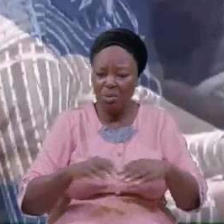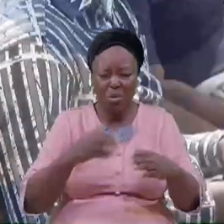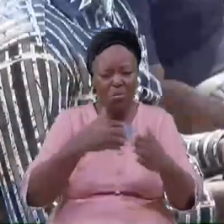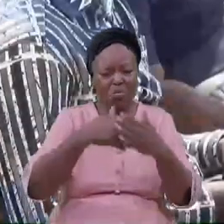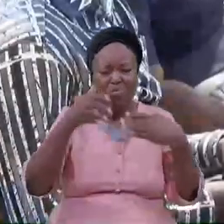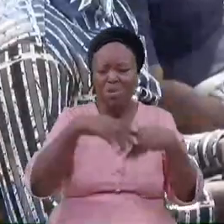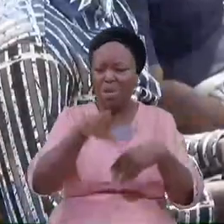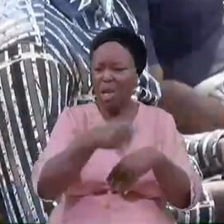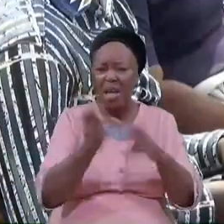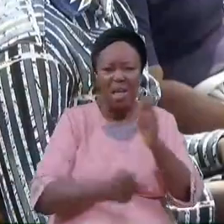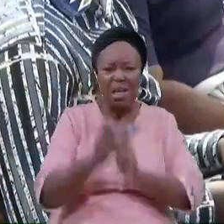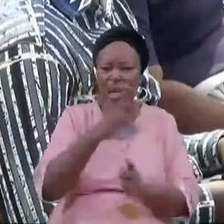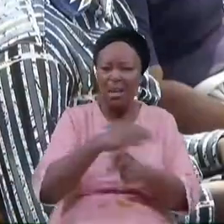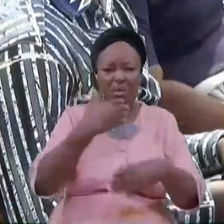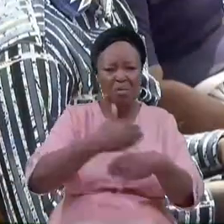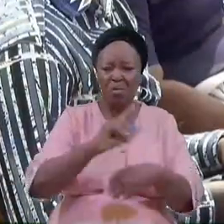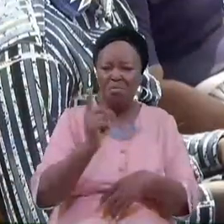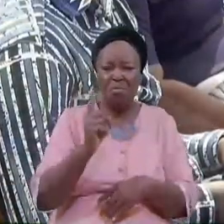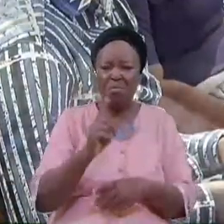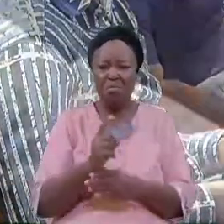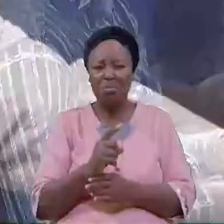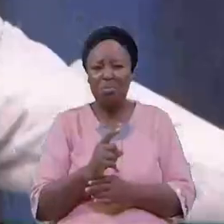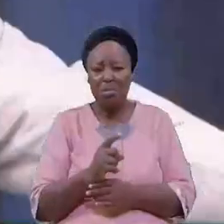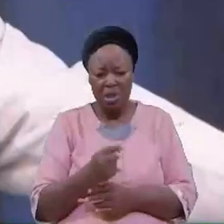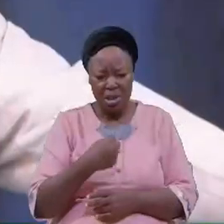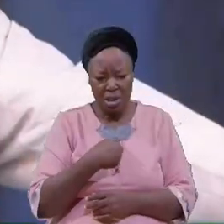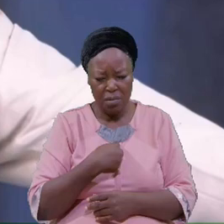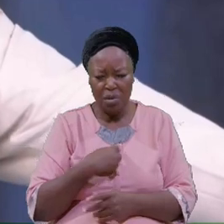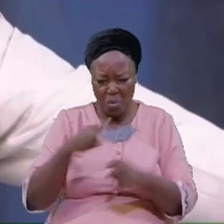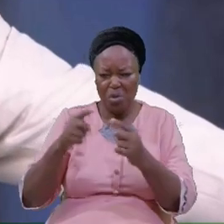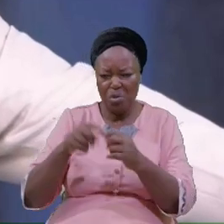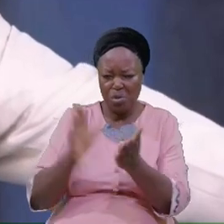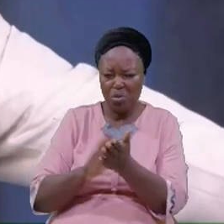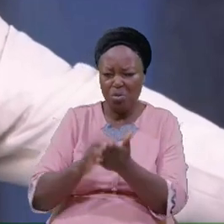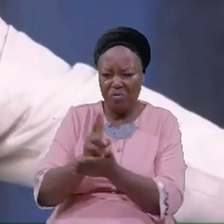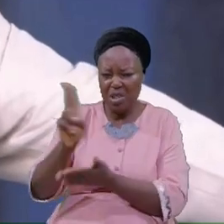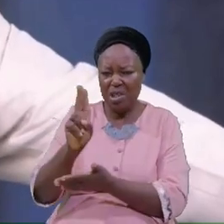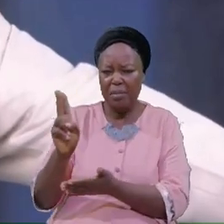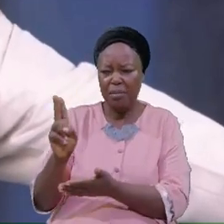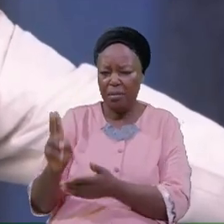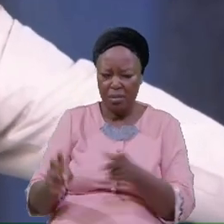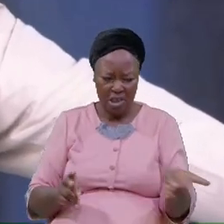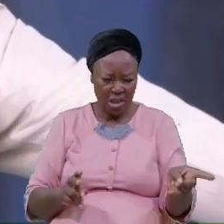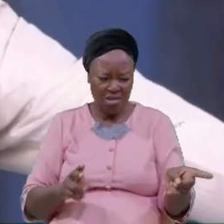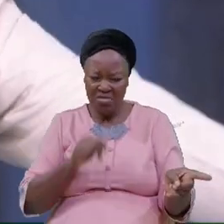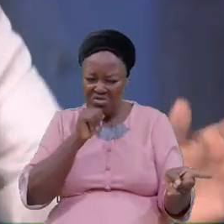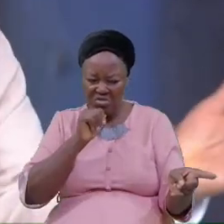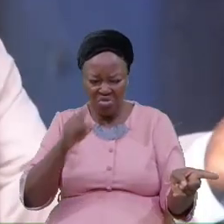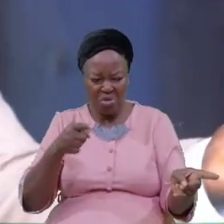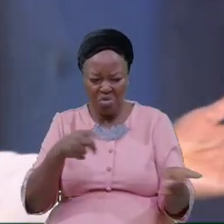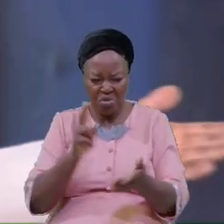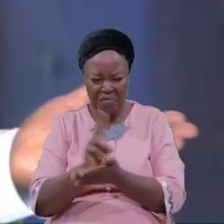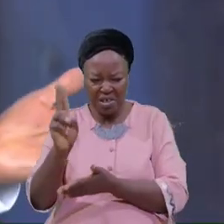n'érigeons aucun mur. I'm a graduate. Je suis un diplômé. He is not a graduate. Et lui n'est pas un diplômé.